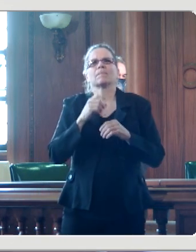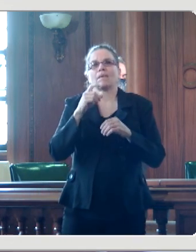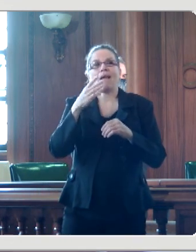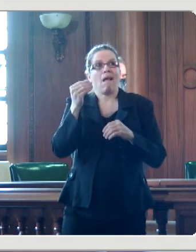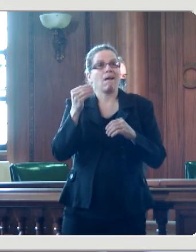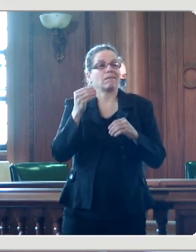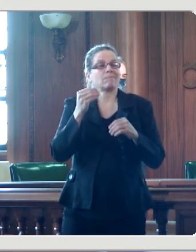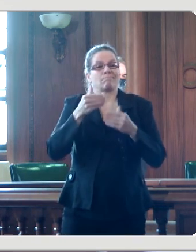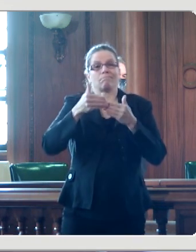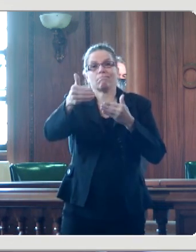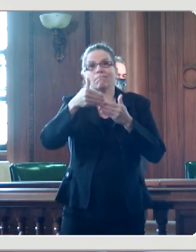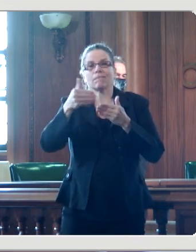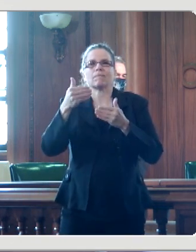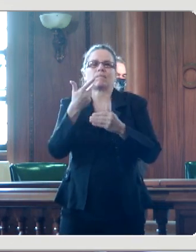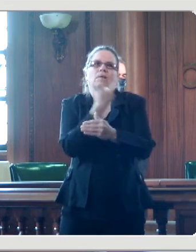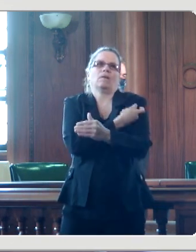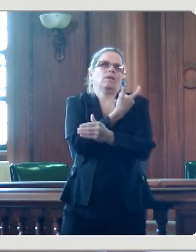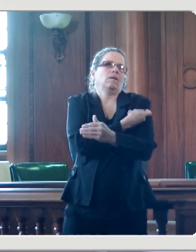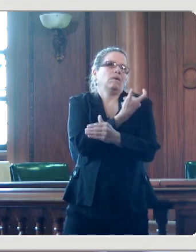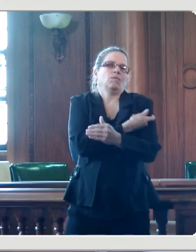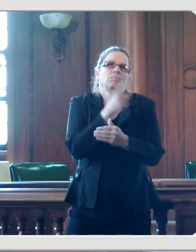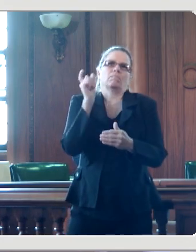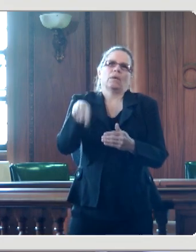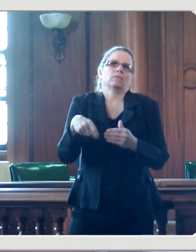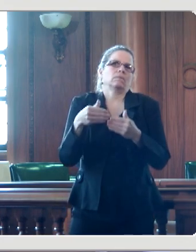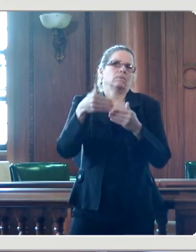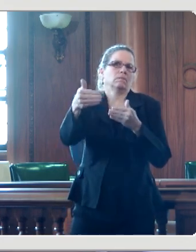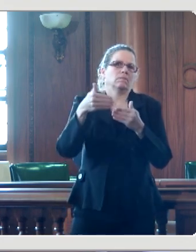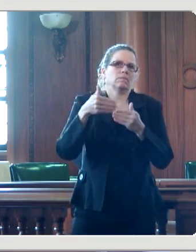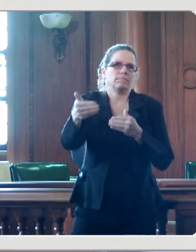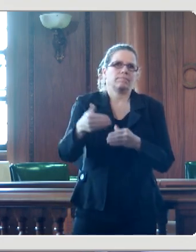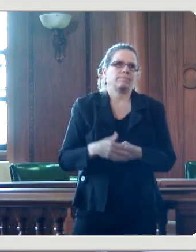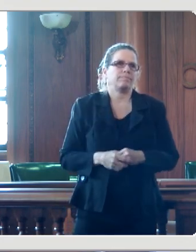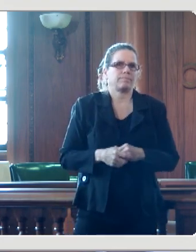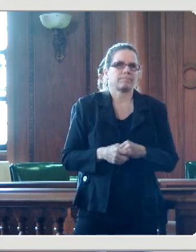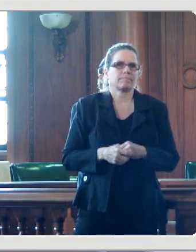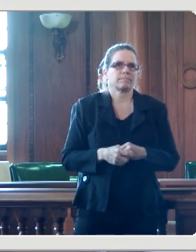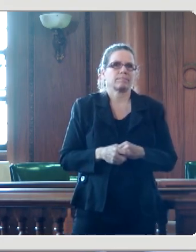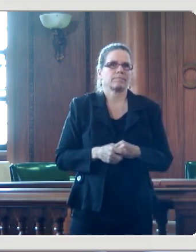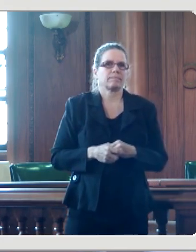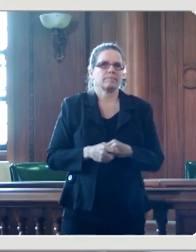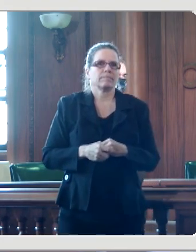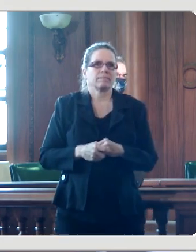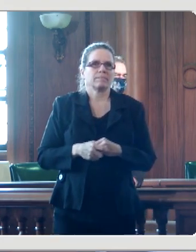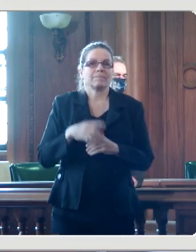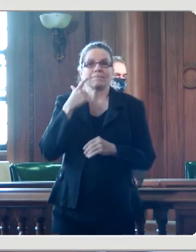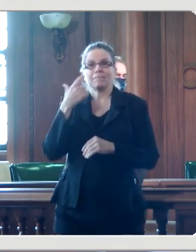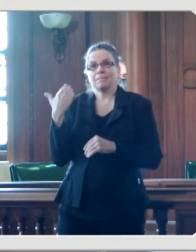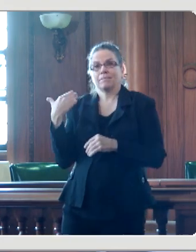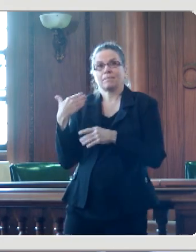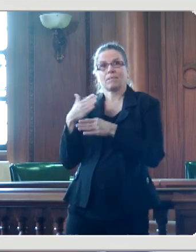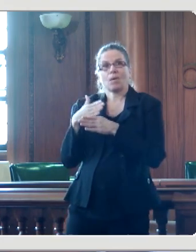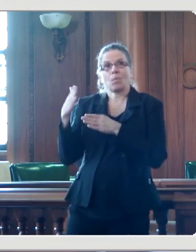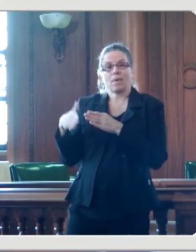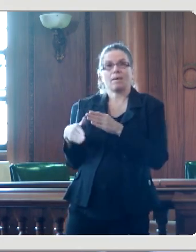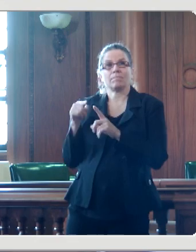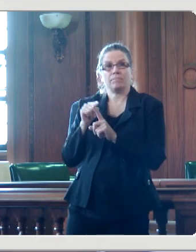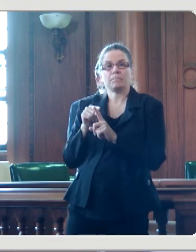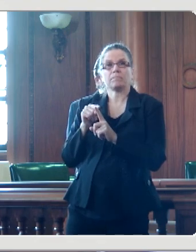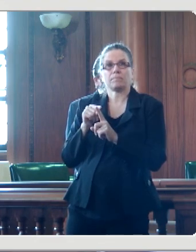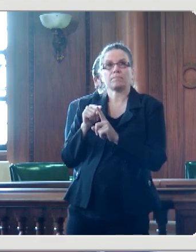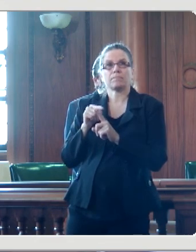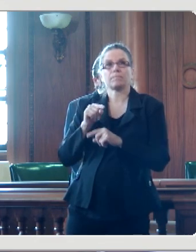as we possibly can. I also mentioned it was a busy weekend, a busy New Year's Eve. There's over 300